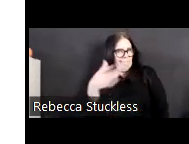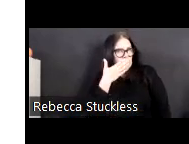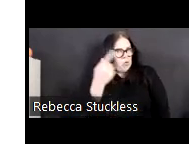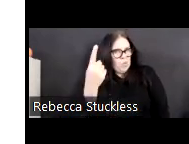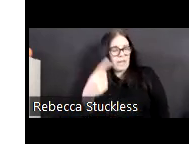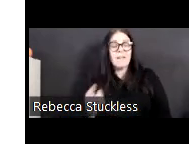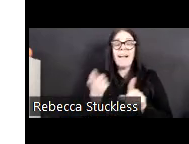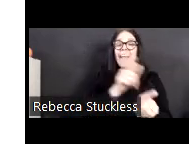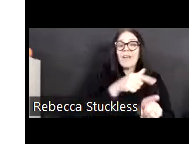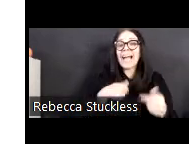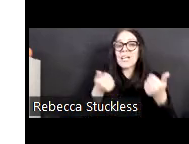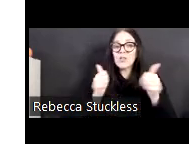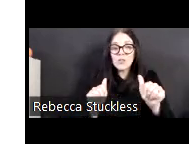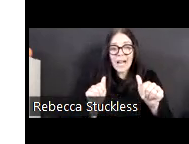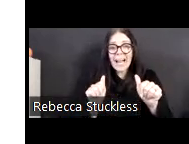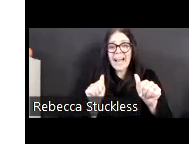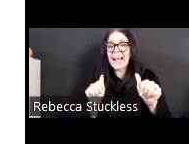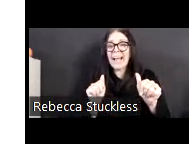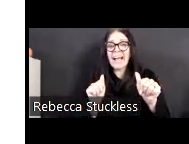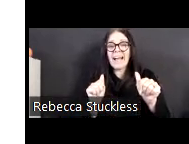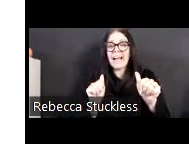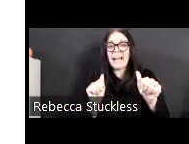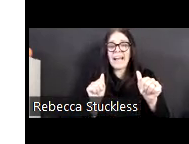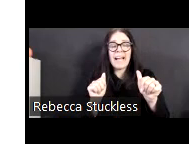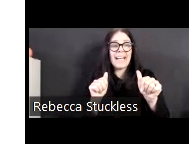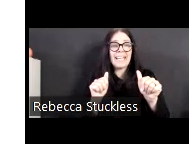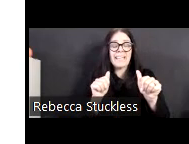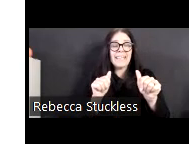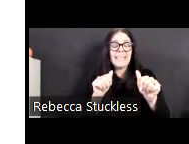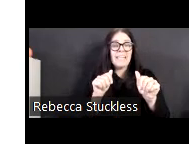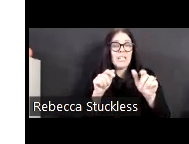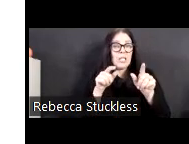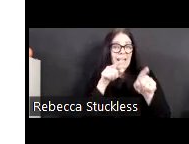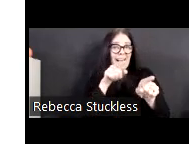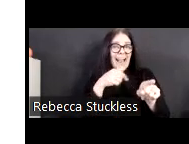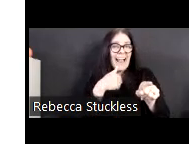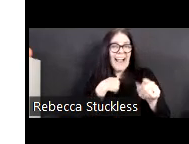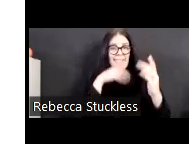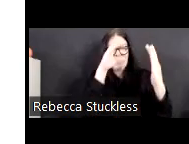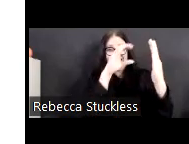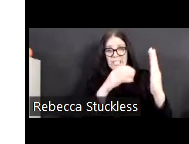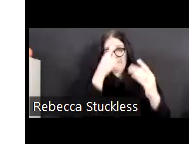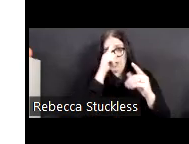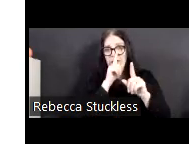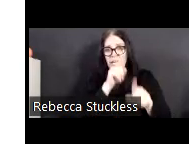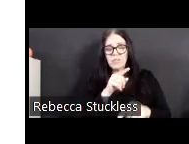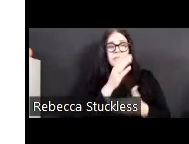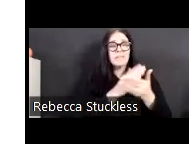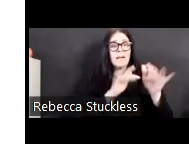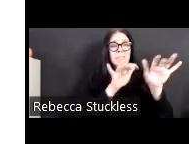it, and in the answers, in the sections for answers, I got